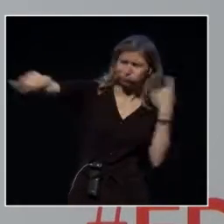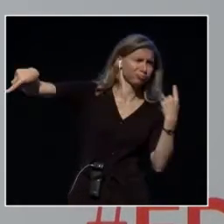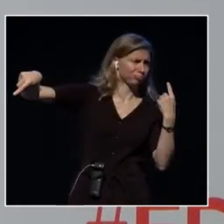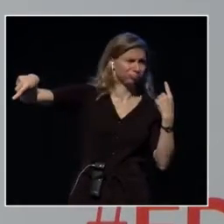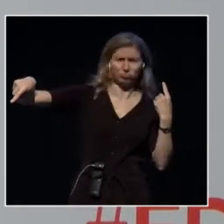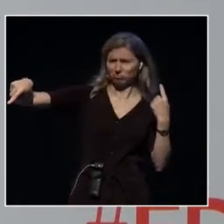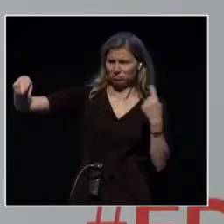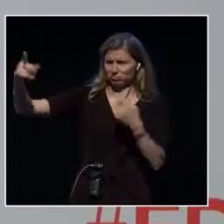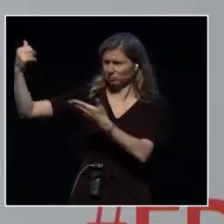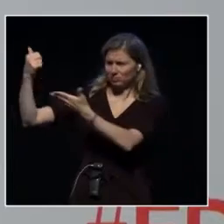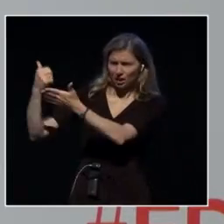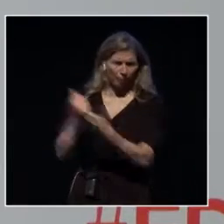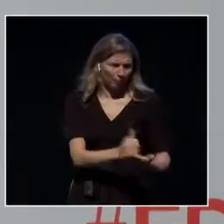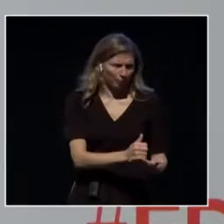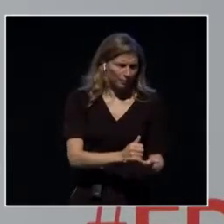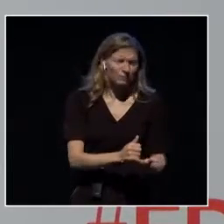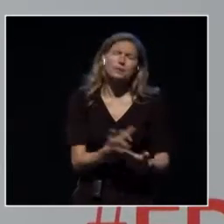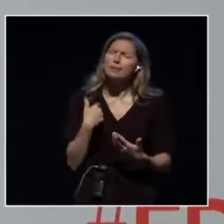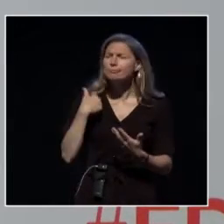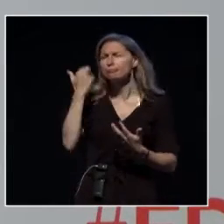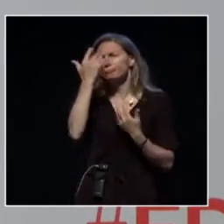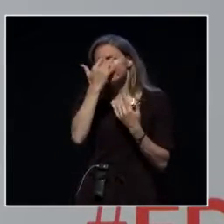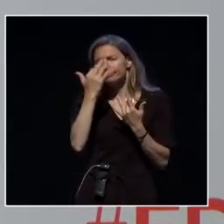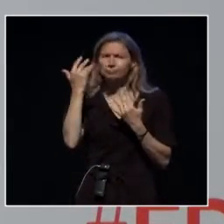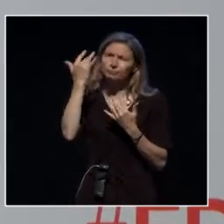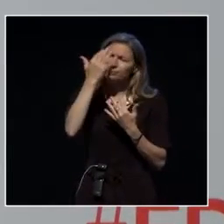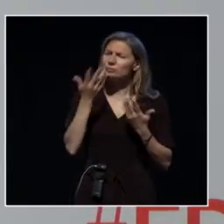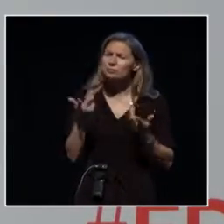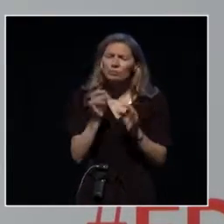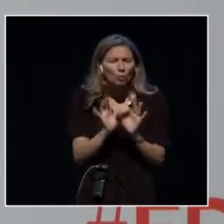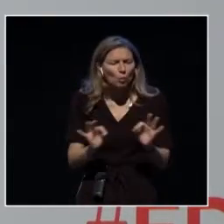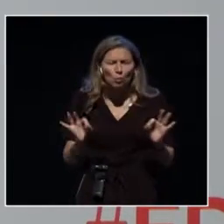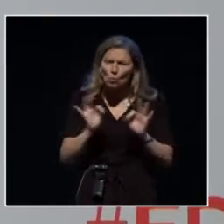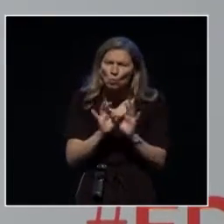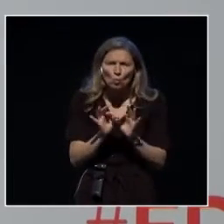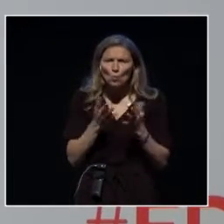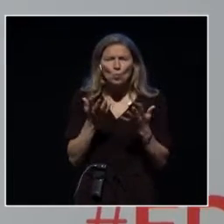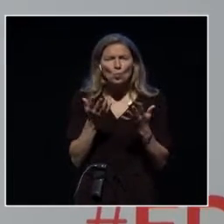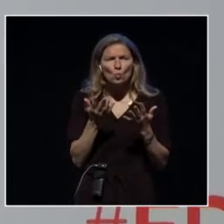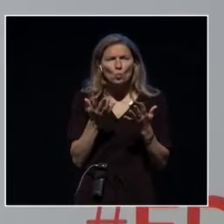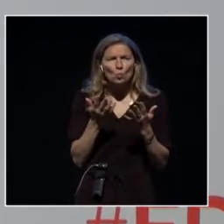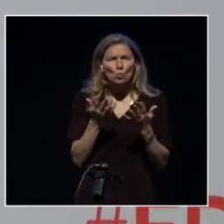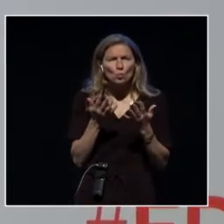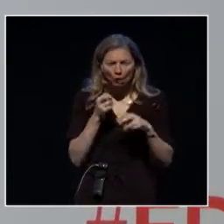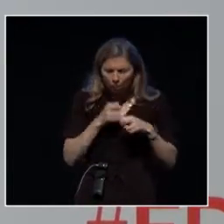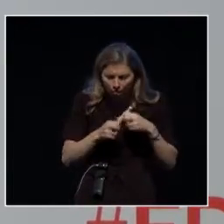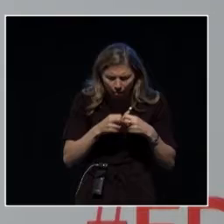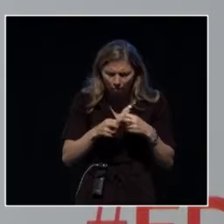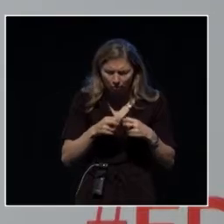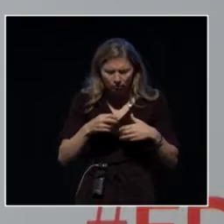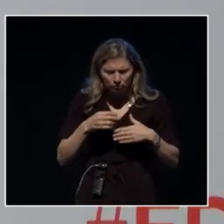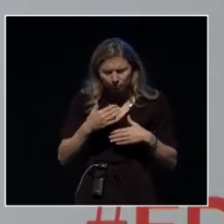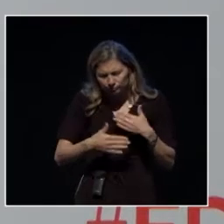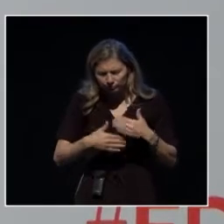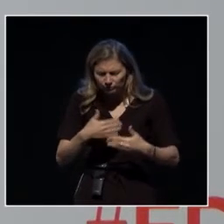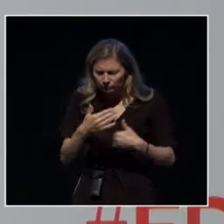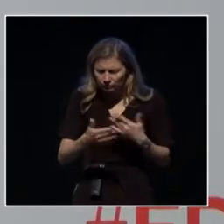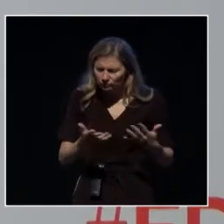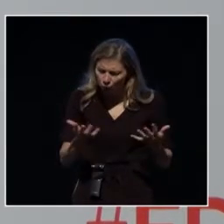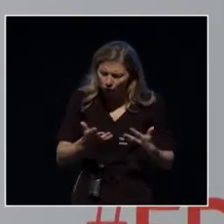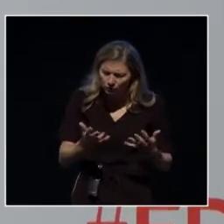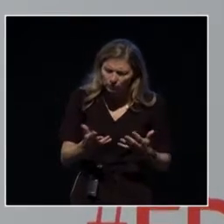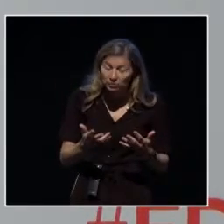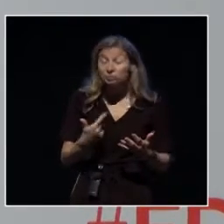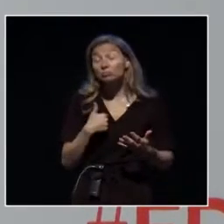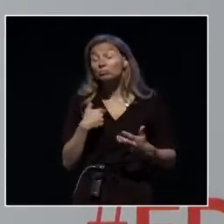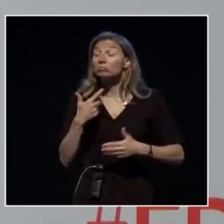some questions. What are the important issues? You gave your answers. And my experience